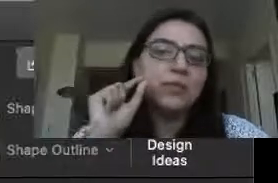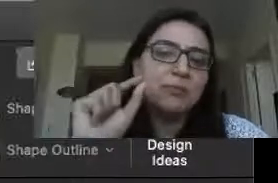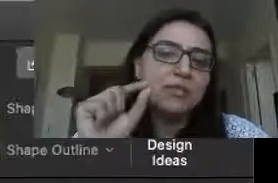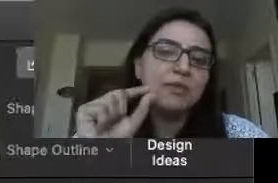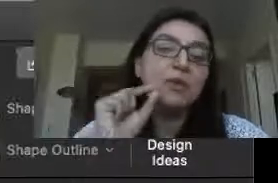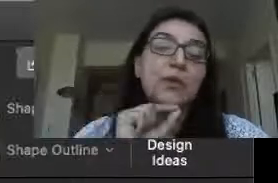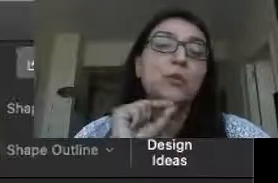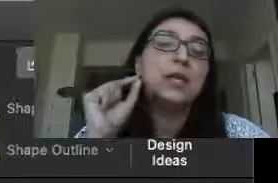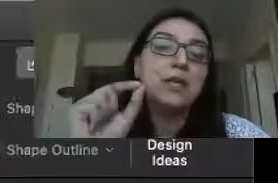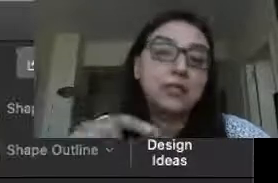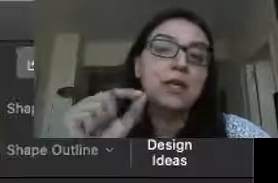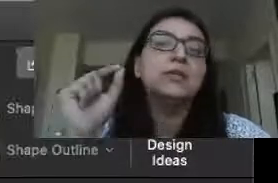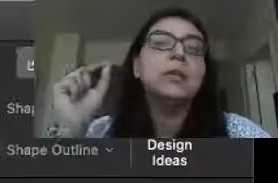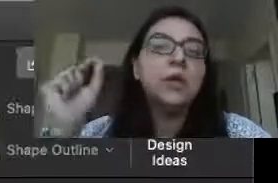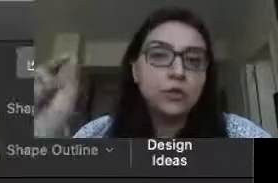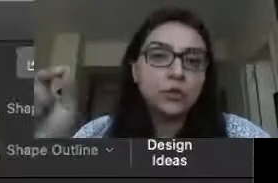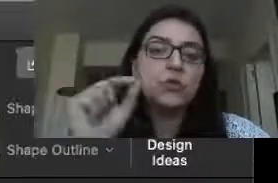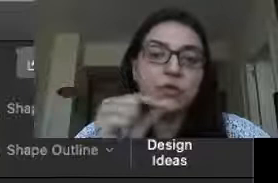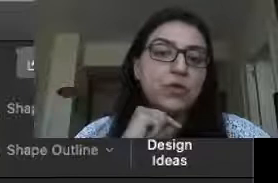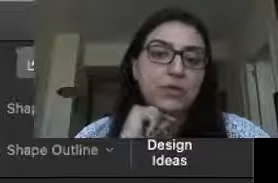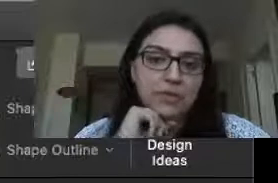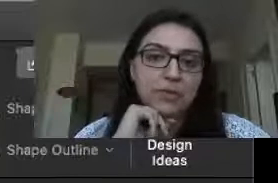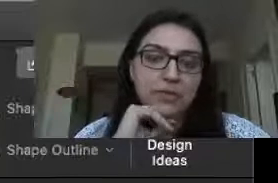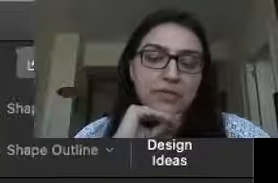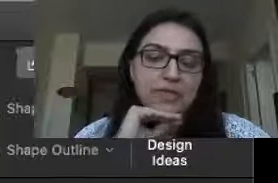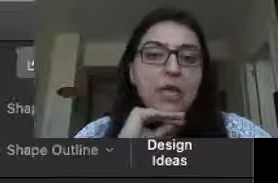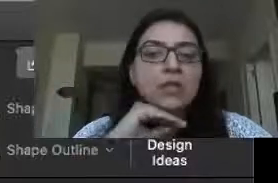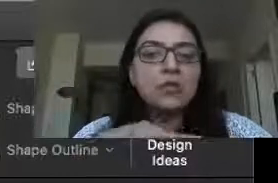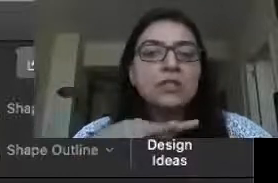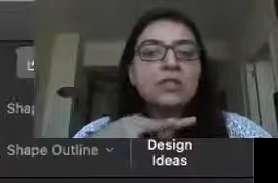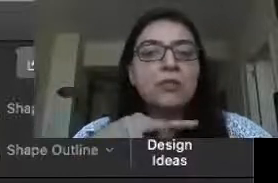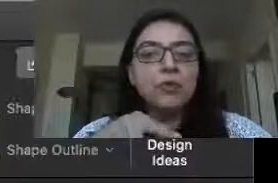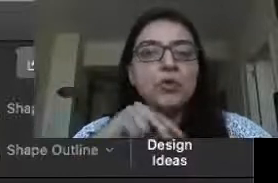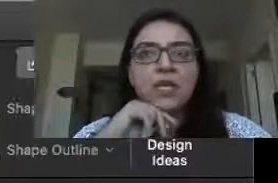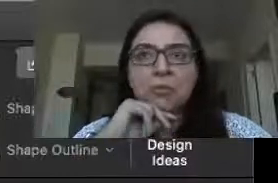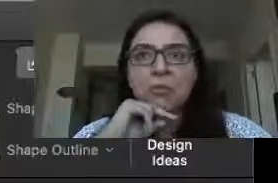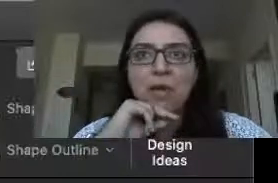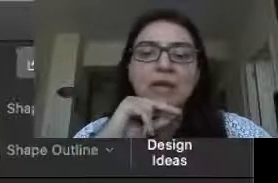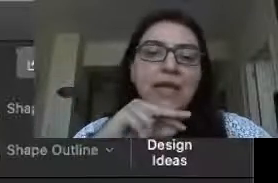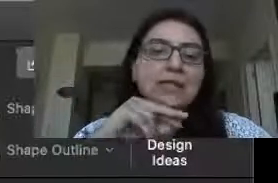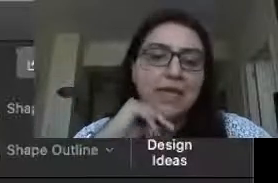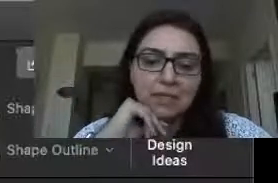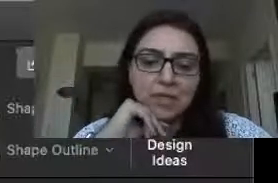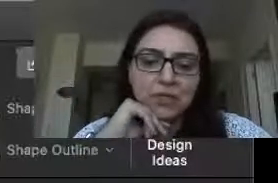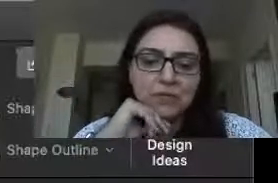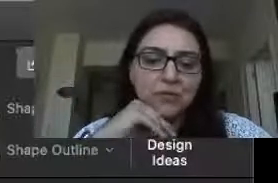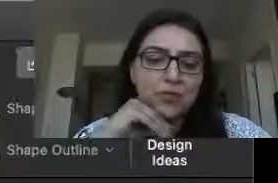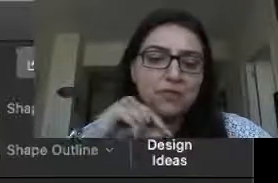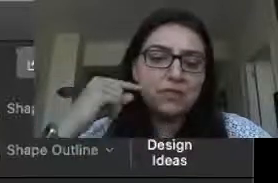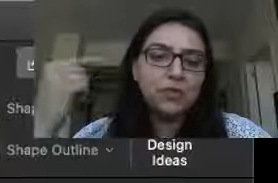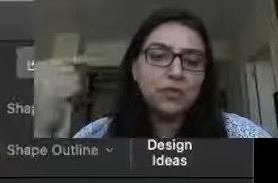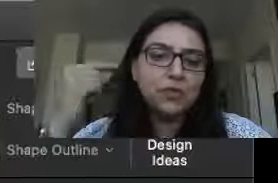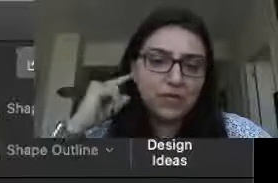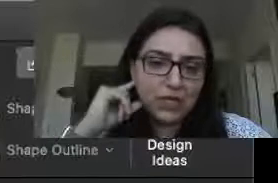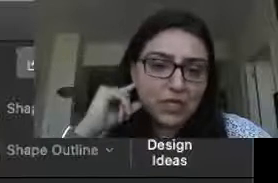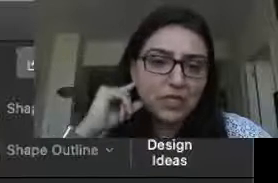they will be specific, and they will be customized to students with disabilities. So this is an approach to keep in mind. And as Diane mentioned, for those of us